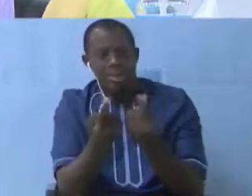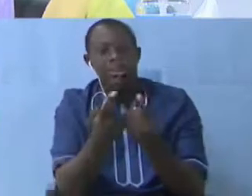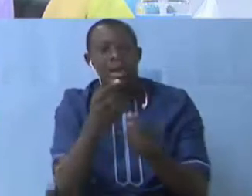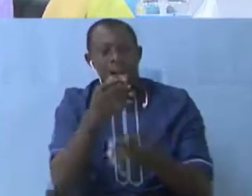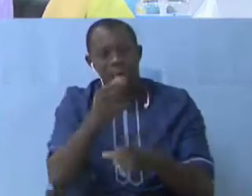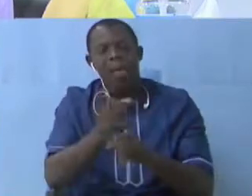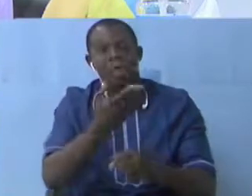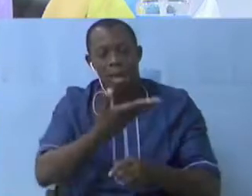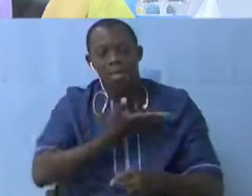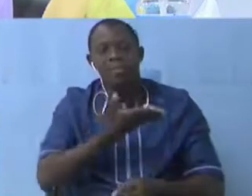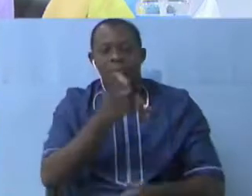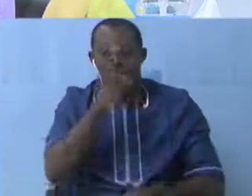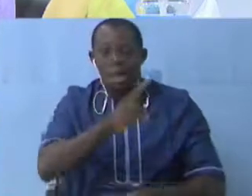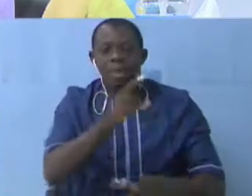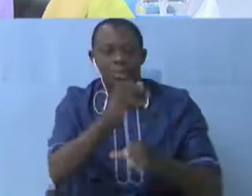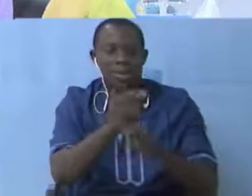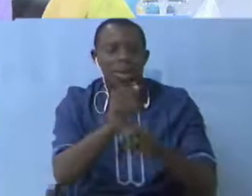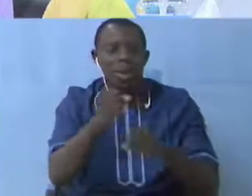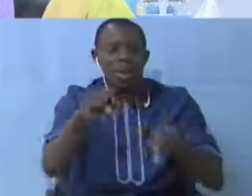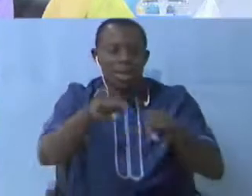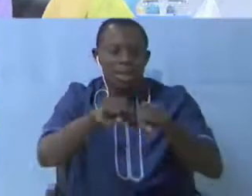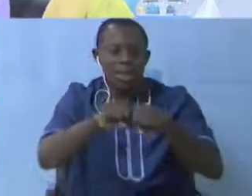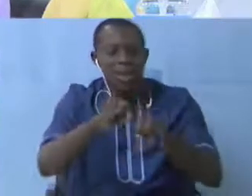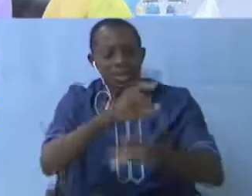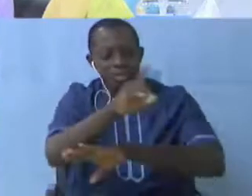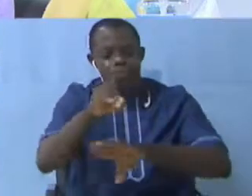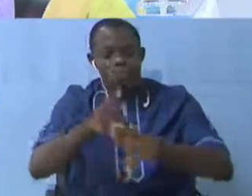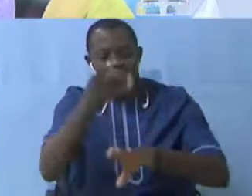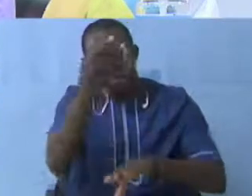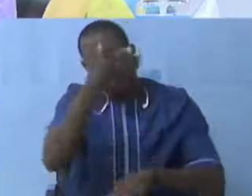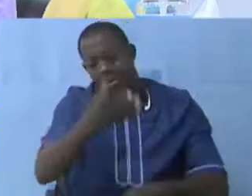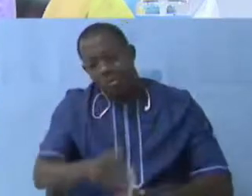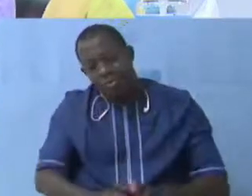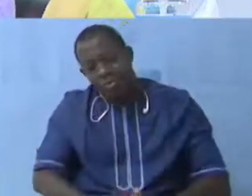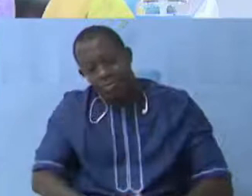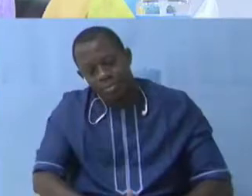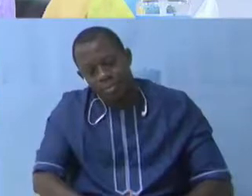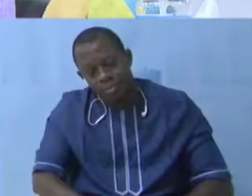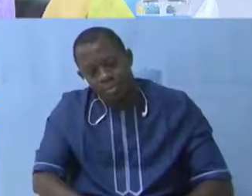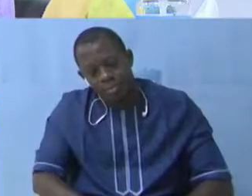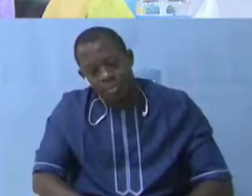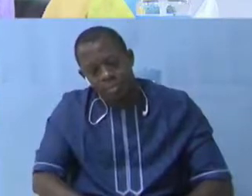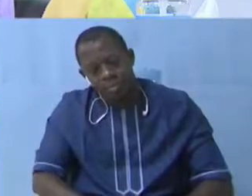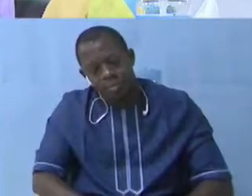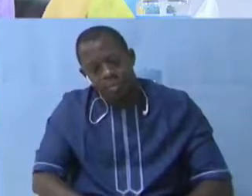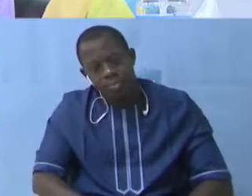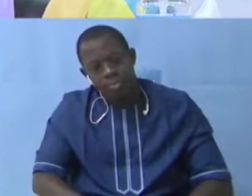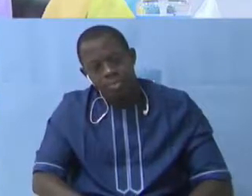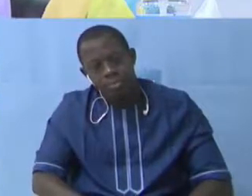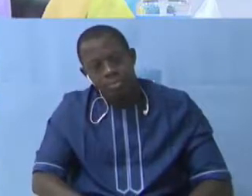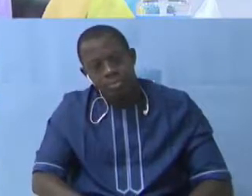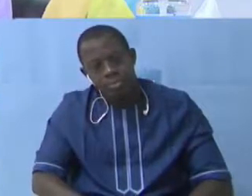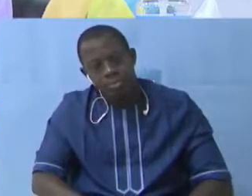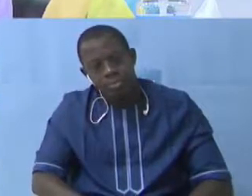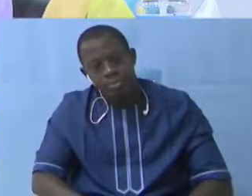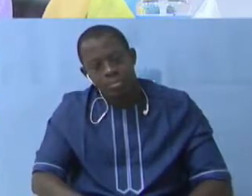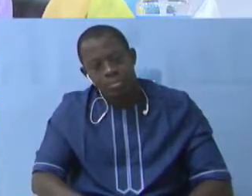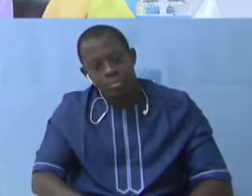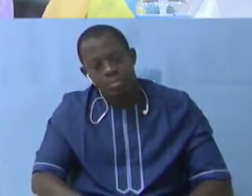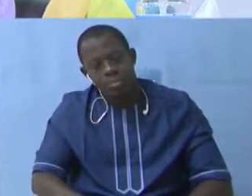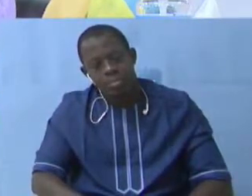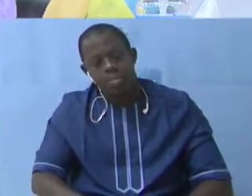itamit ñu dal di ko yóbbu Sénégal moom ci gaañ-gaañ yu métti yoo xam ne amoon nañ ko pour génnee bal yi ci moom. Sneak